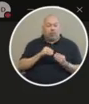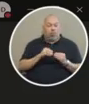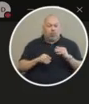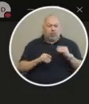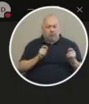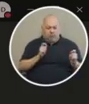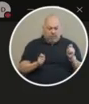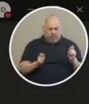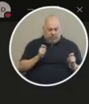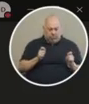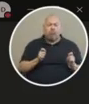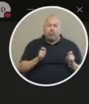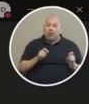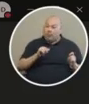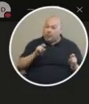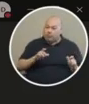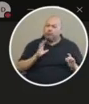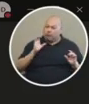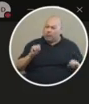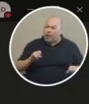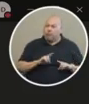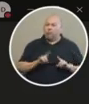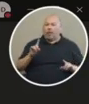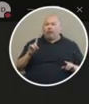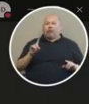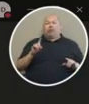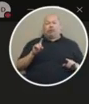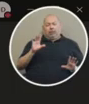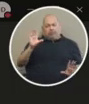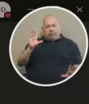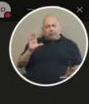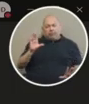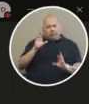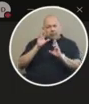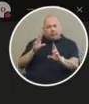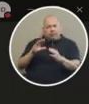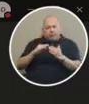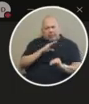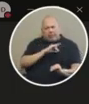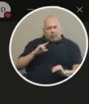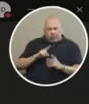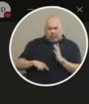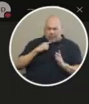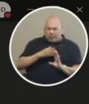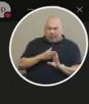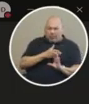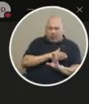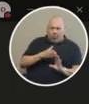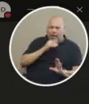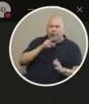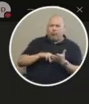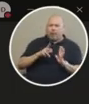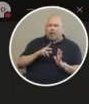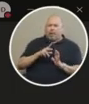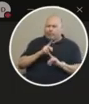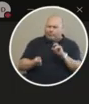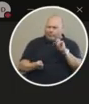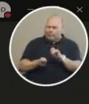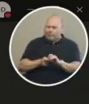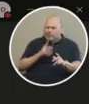we will. With all due respect to the council, when I said what I said earlier, I didn't mean that with